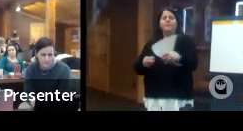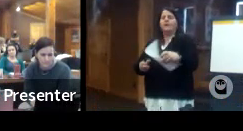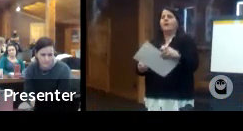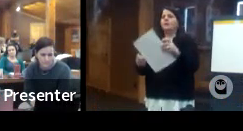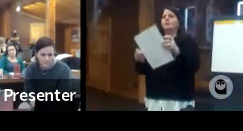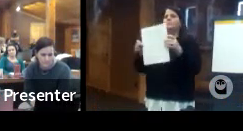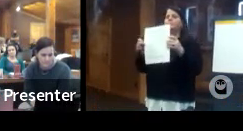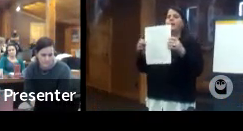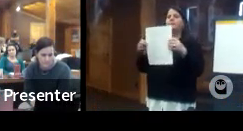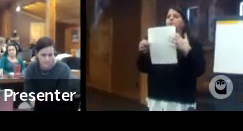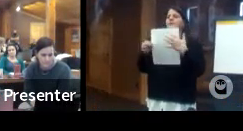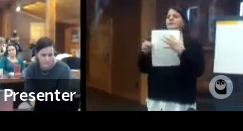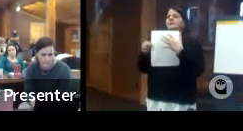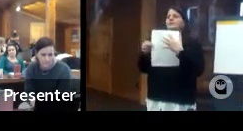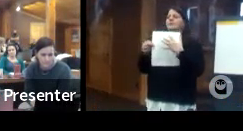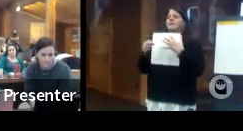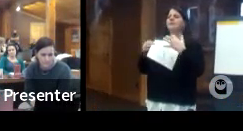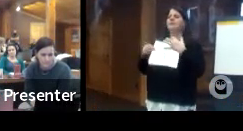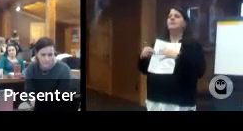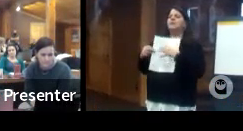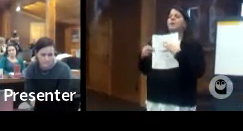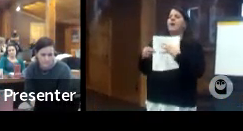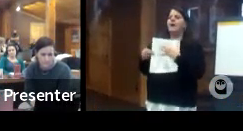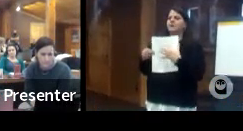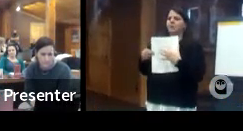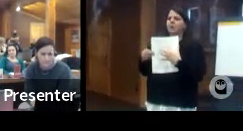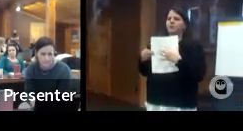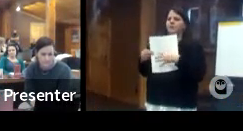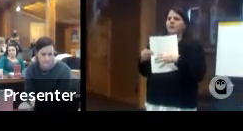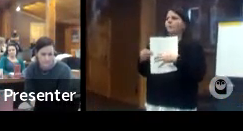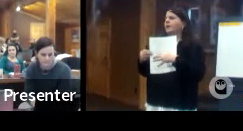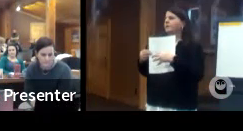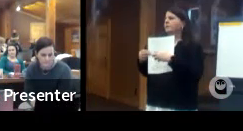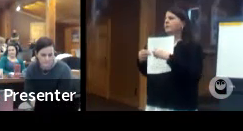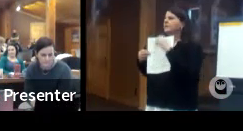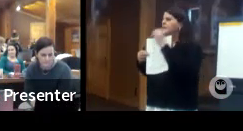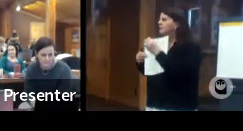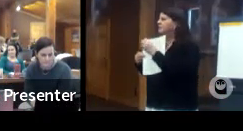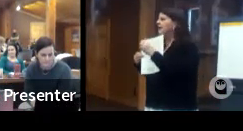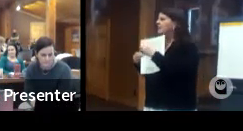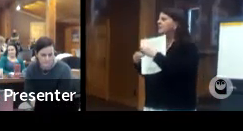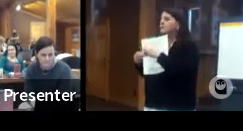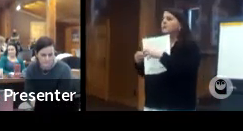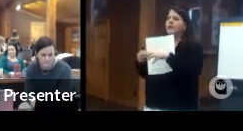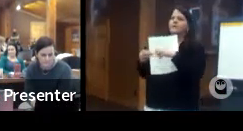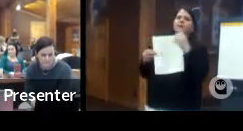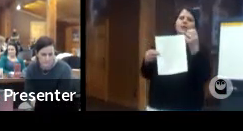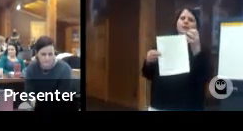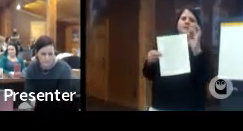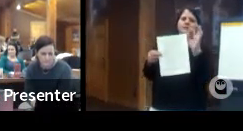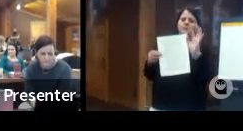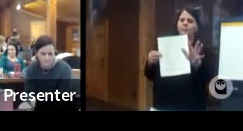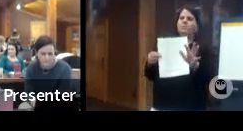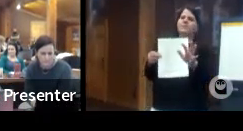bottom. And of course, this is dealing with experts with, you know, technical facts as